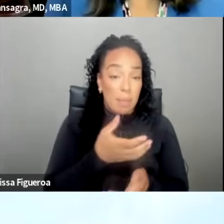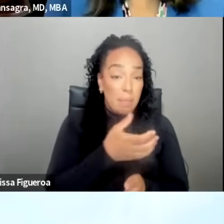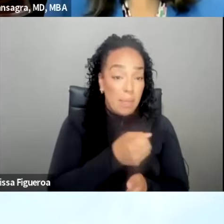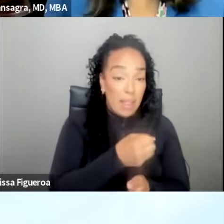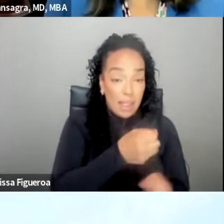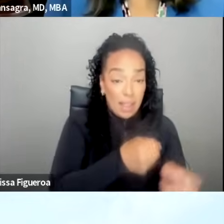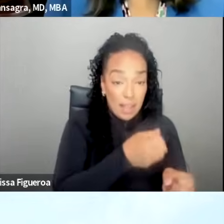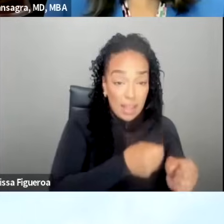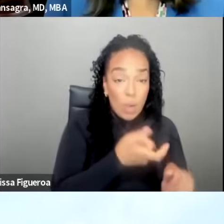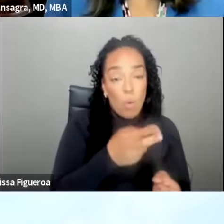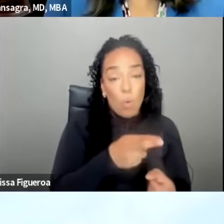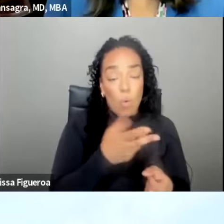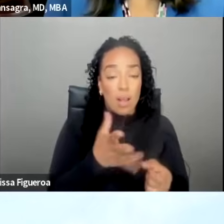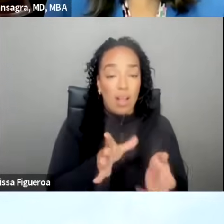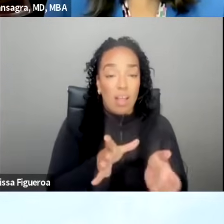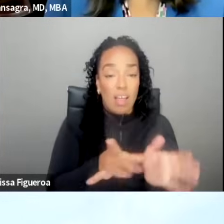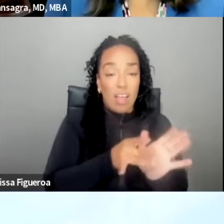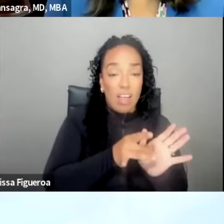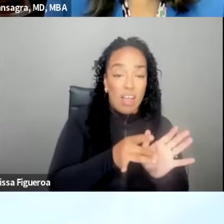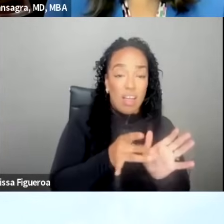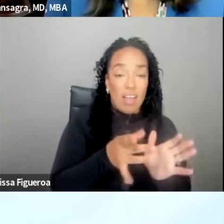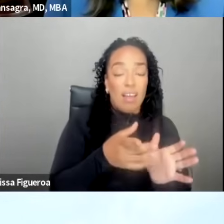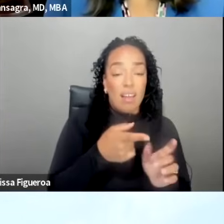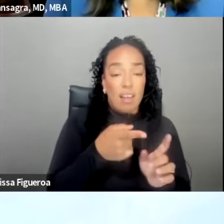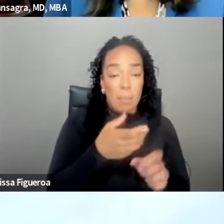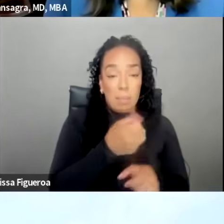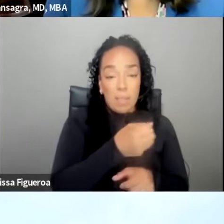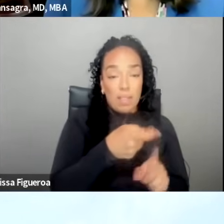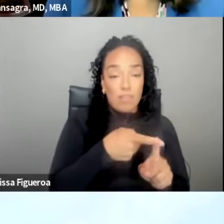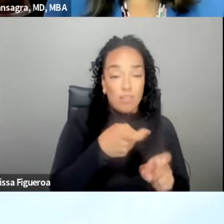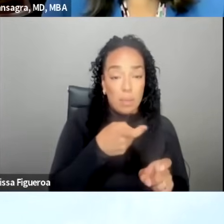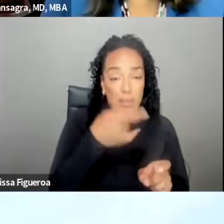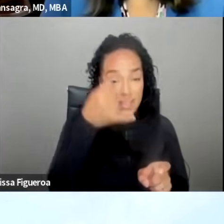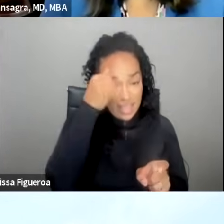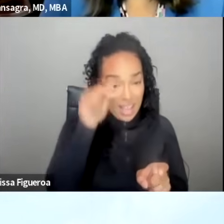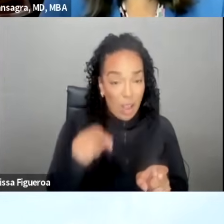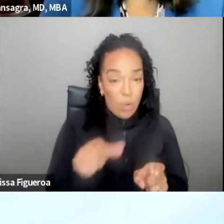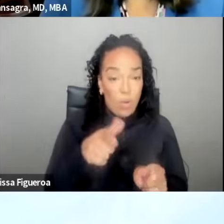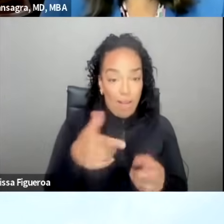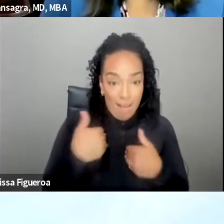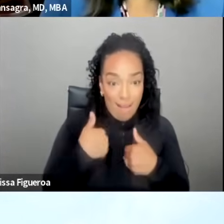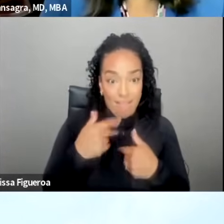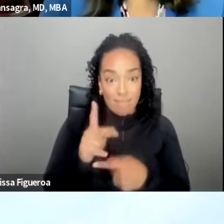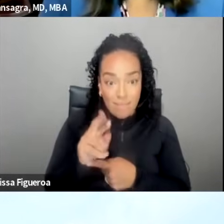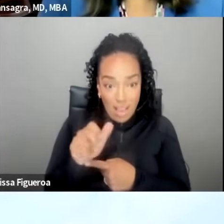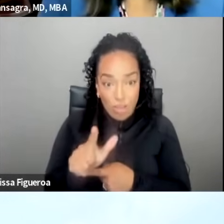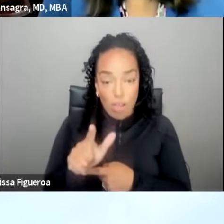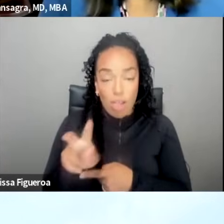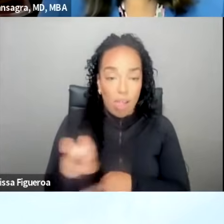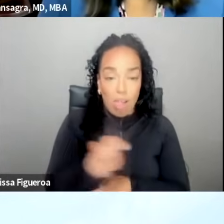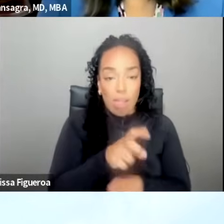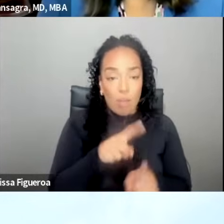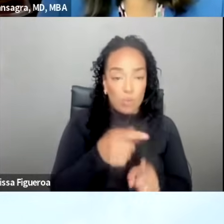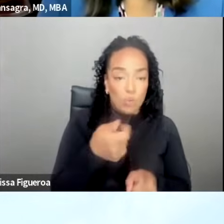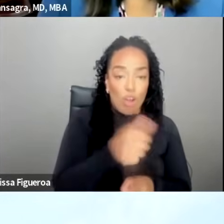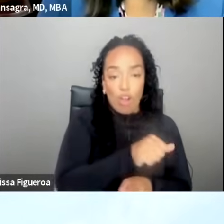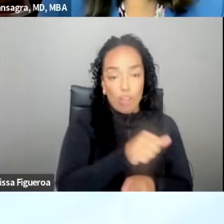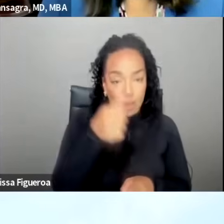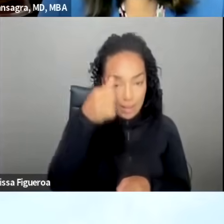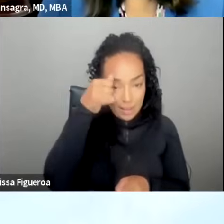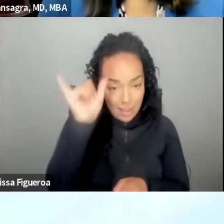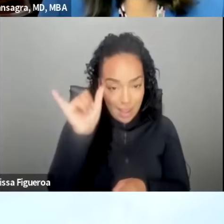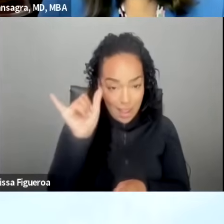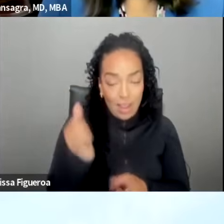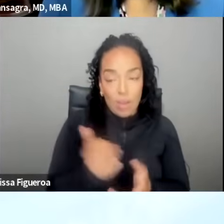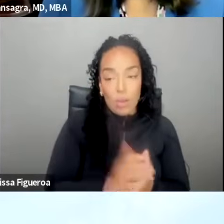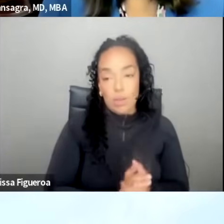from contamination from milk from a cow with a high viral load to other cattle. In herds